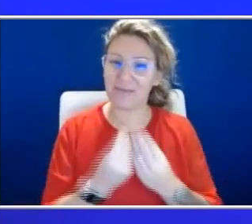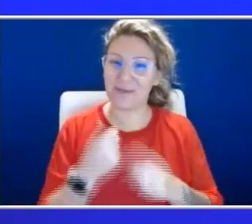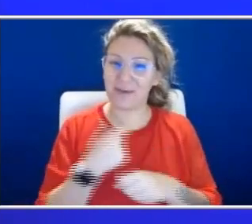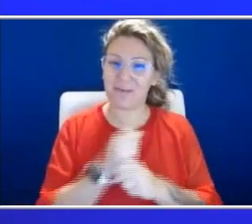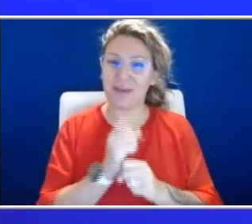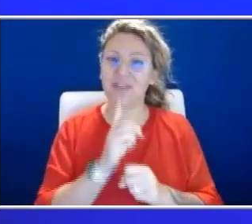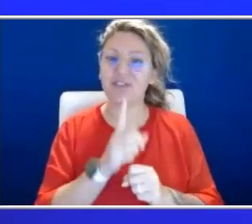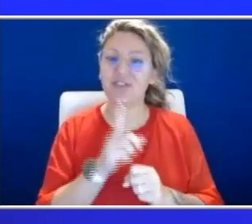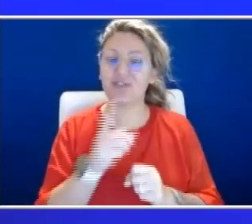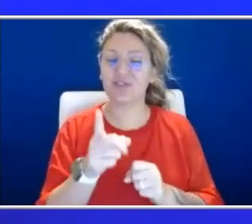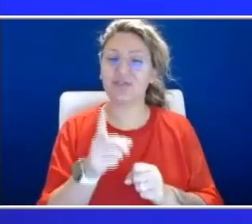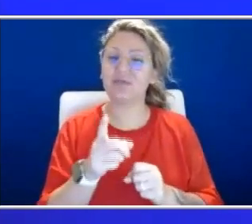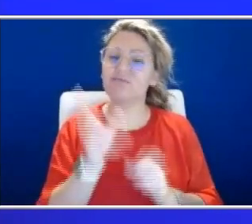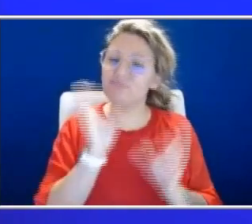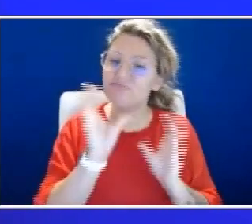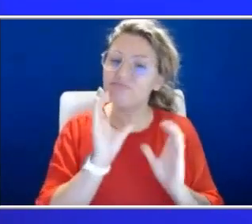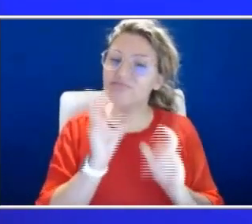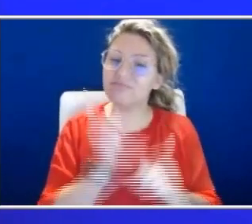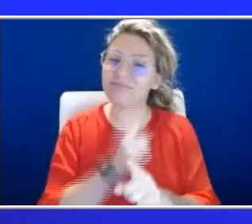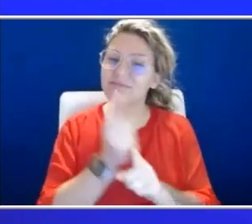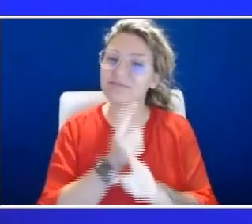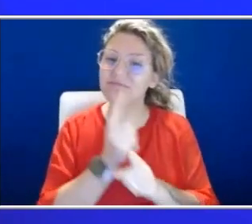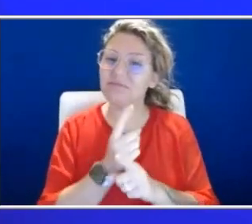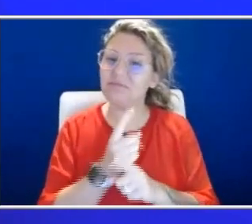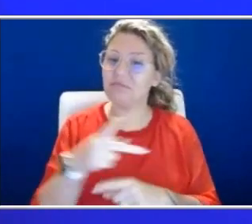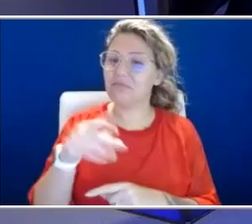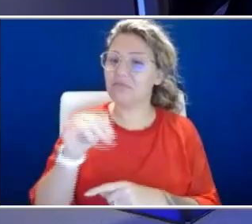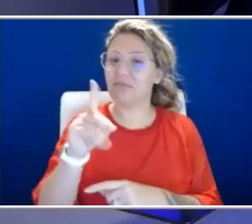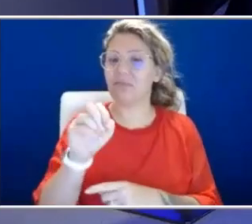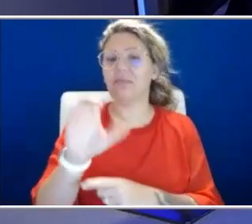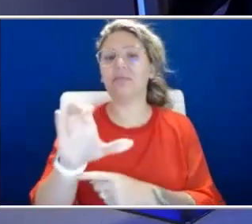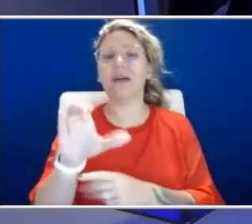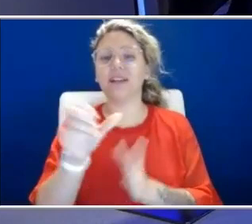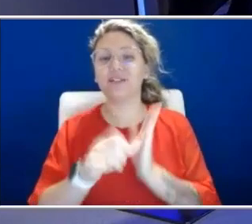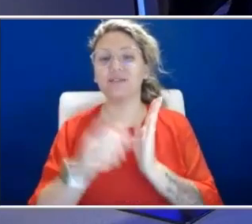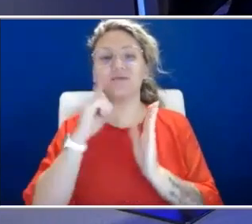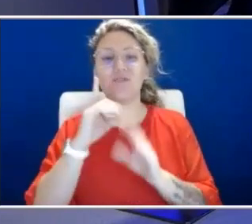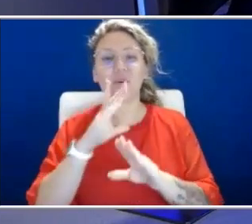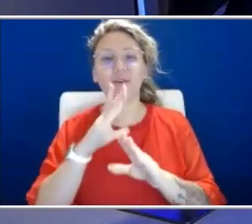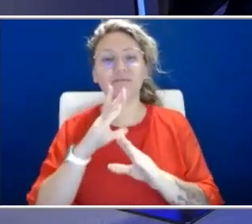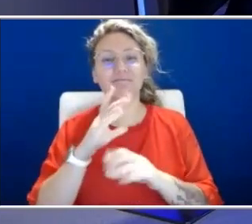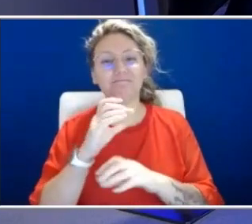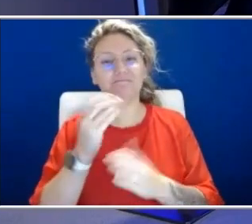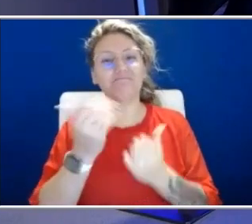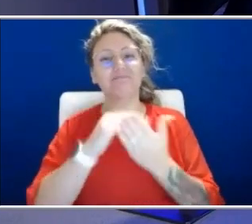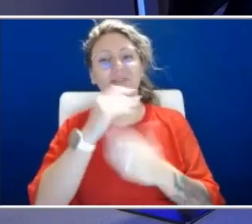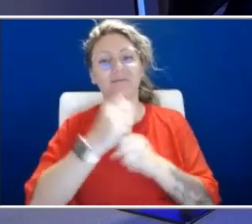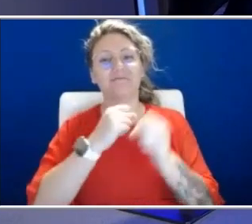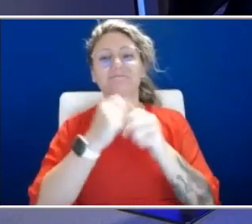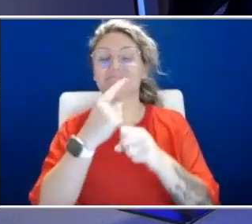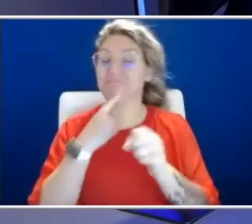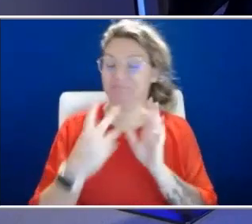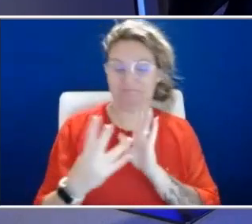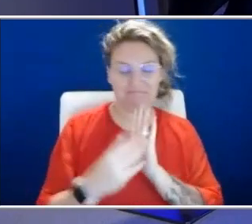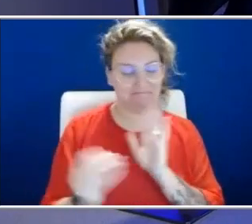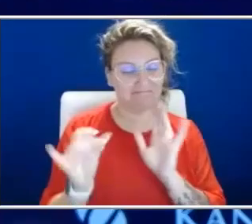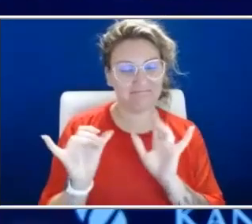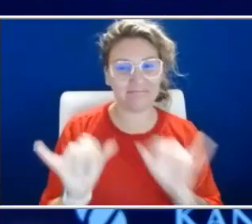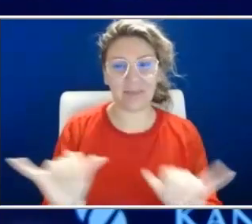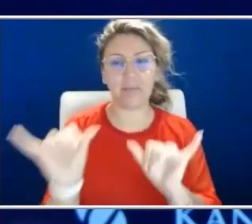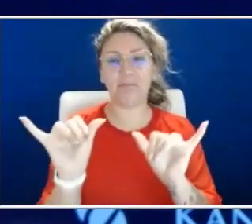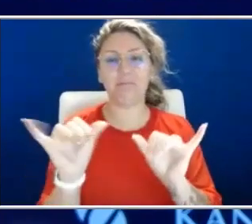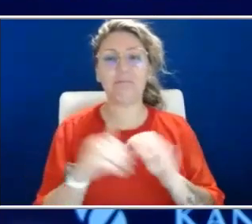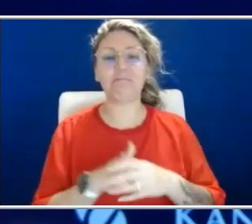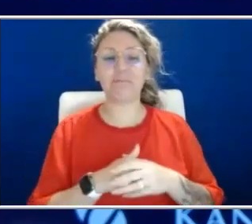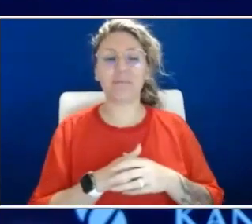seek out the appropriate plastic surgeon for reconstruction. Dr. Farmer? I would echo that as well and say, we're here